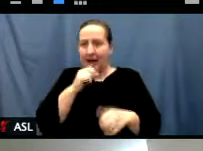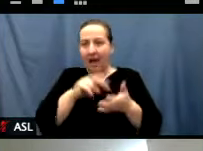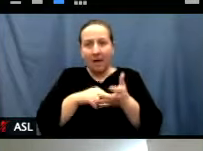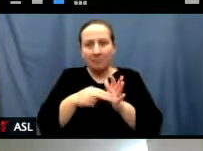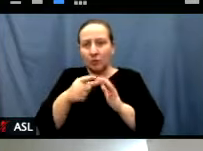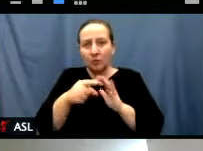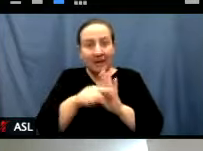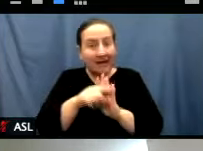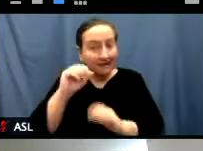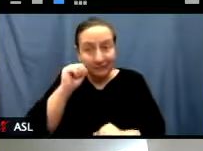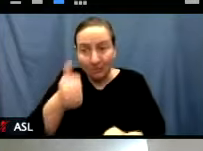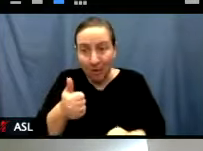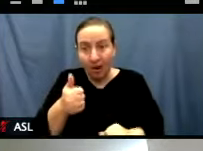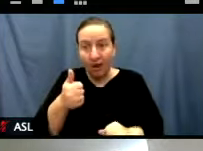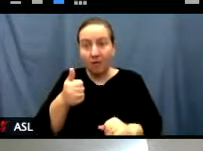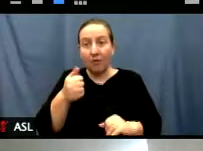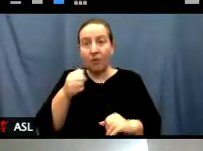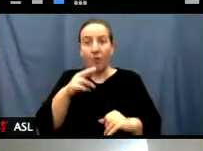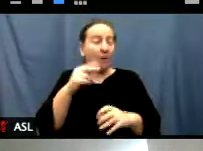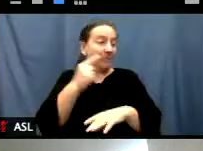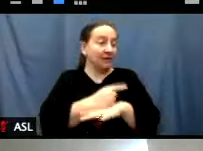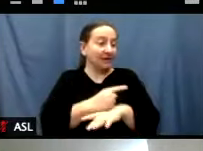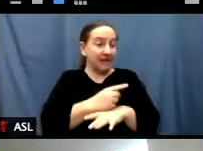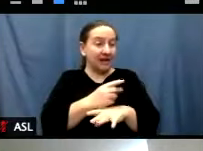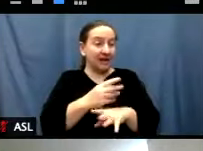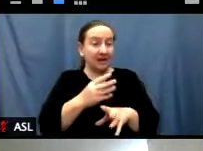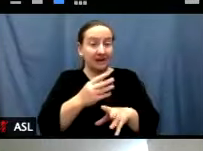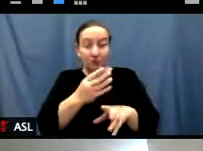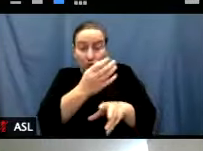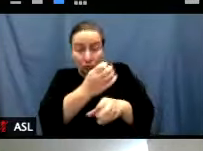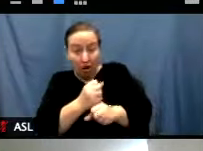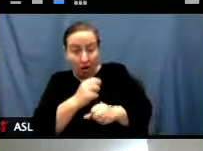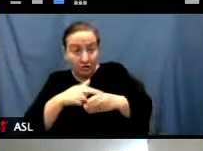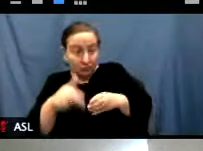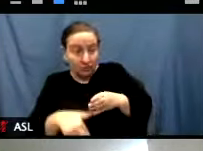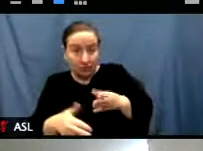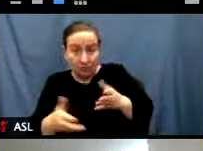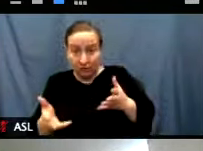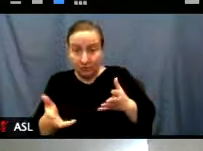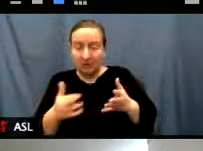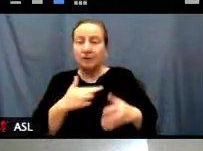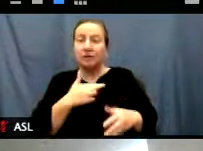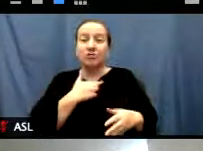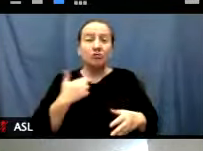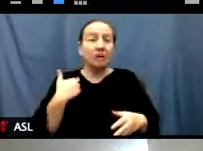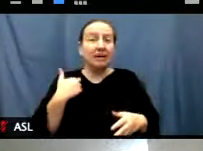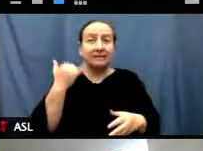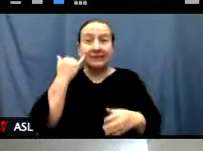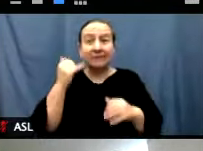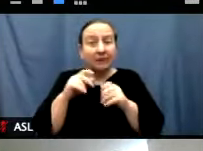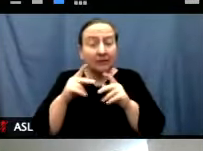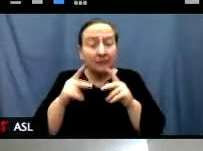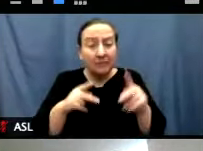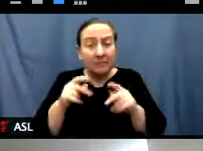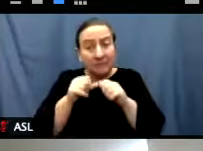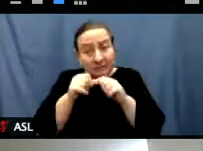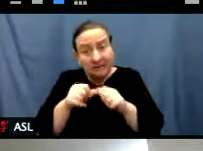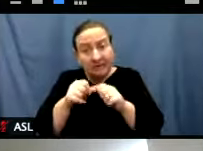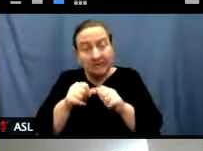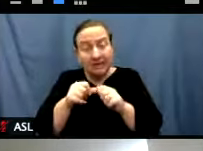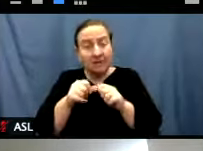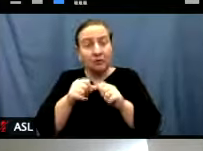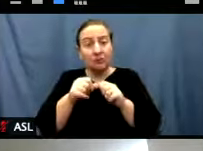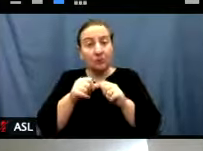negative tomorrow or the day that you get your test result back. It's particularly risky if individuals continue to have exposures after